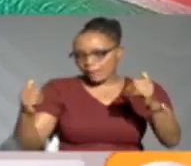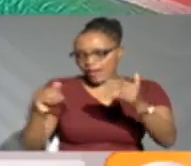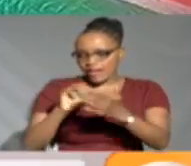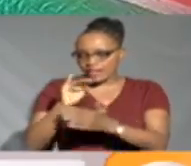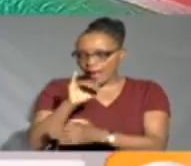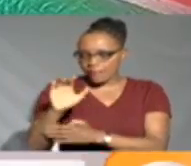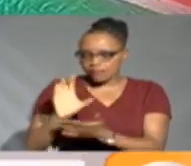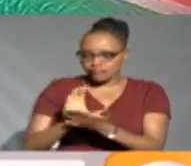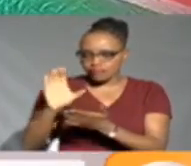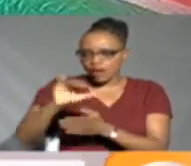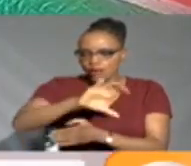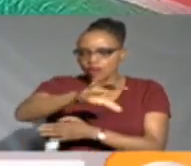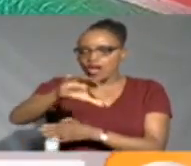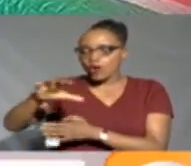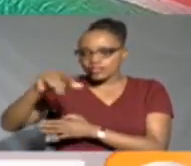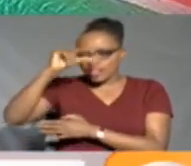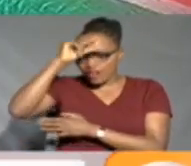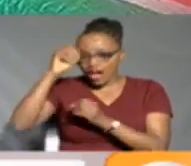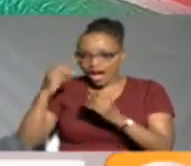county governments, get this,